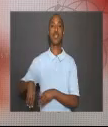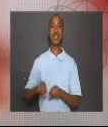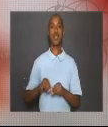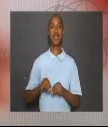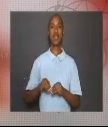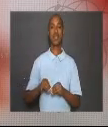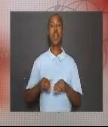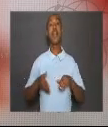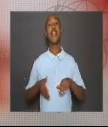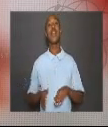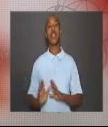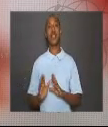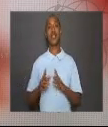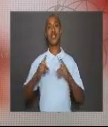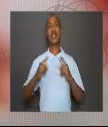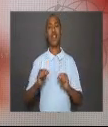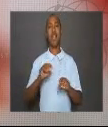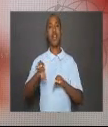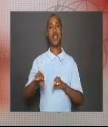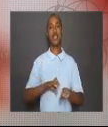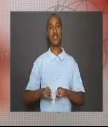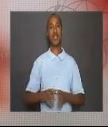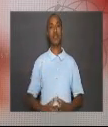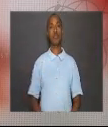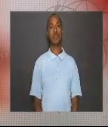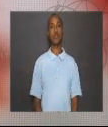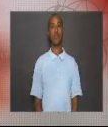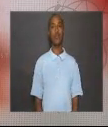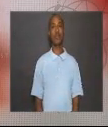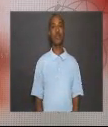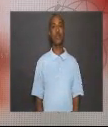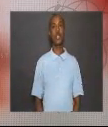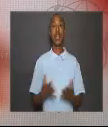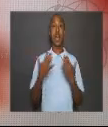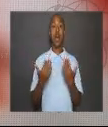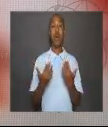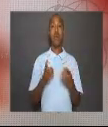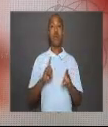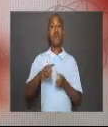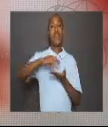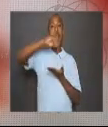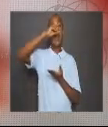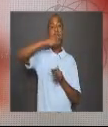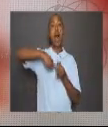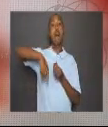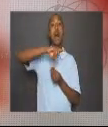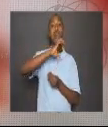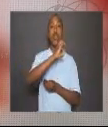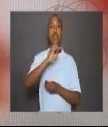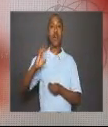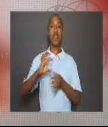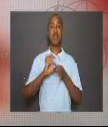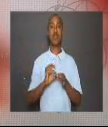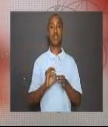Students, let us try an activity. Now that you have learned about covalent